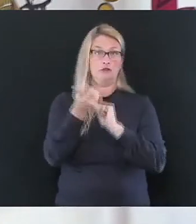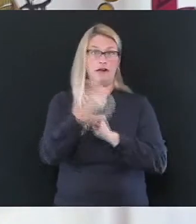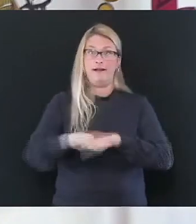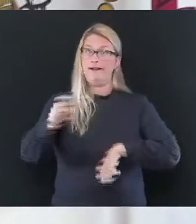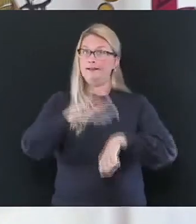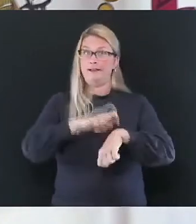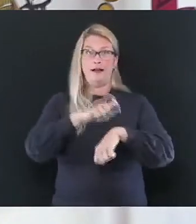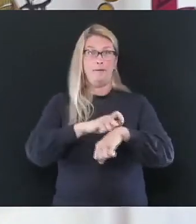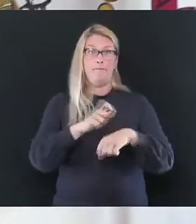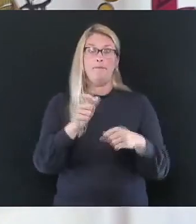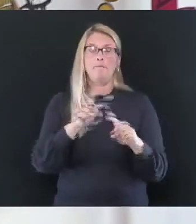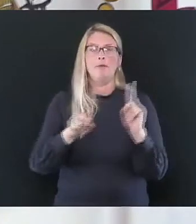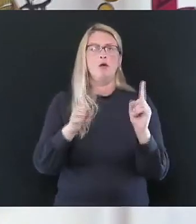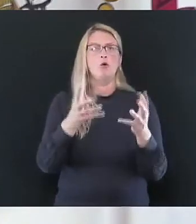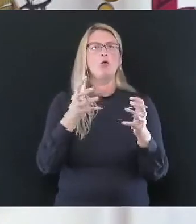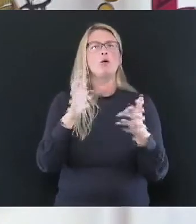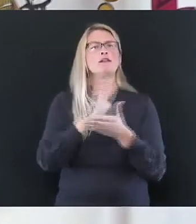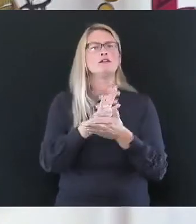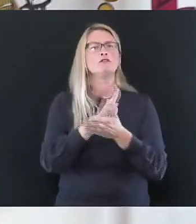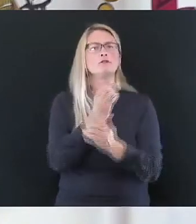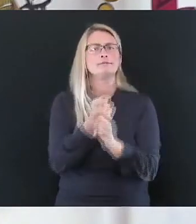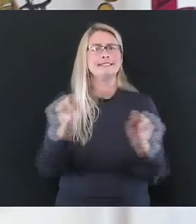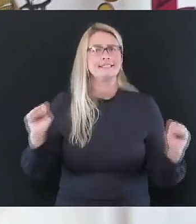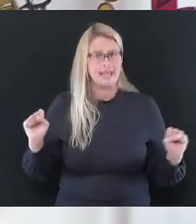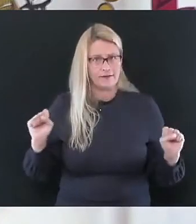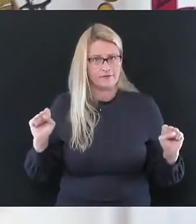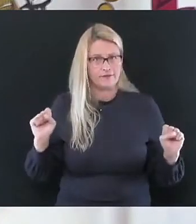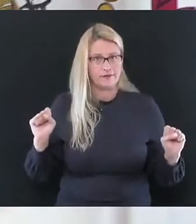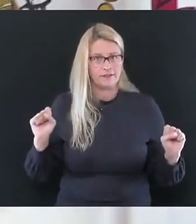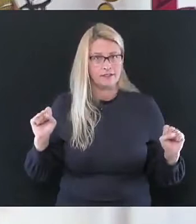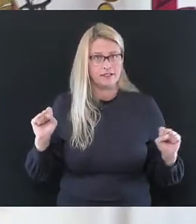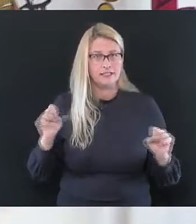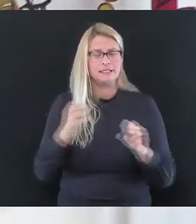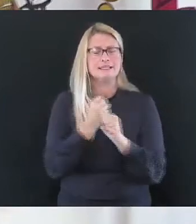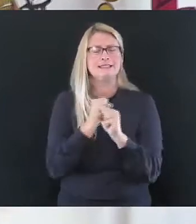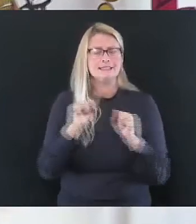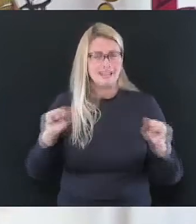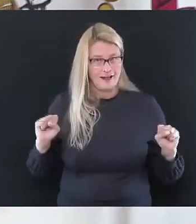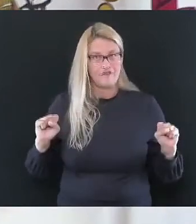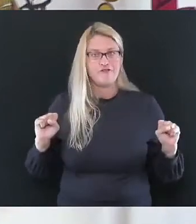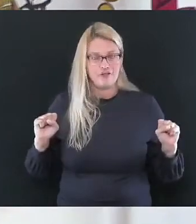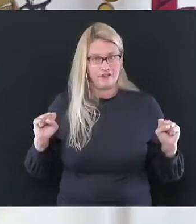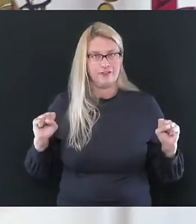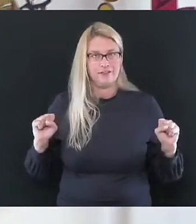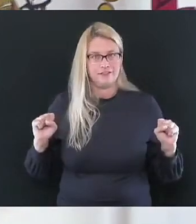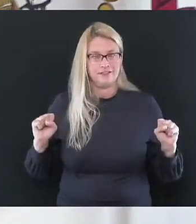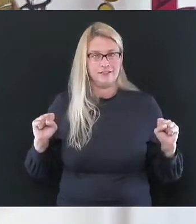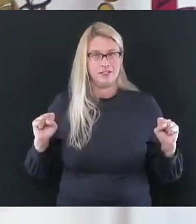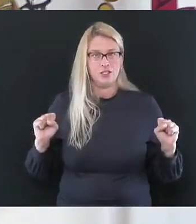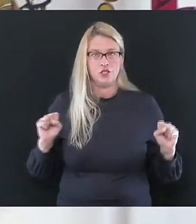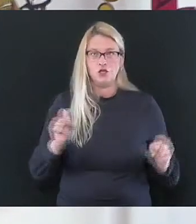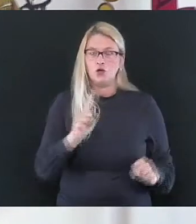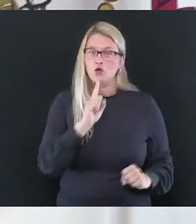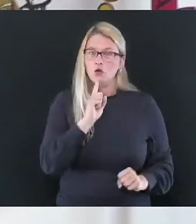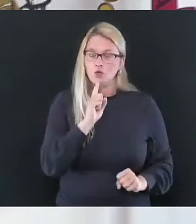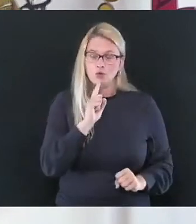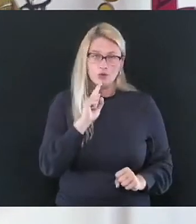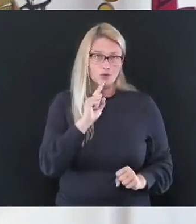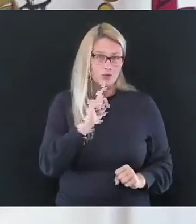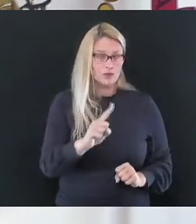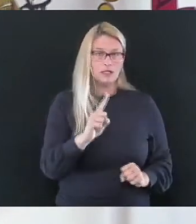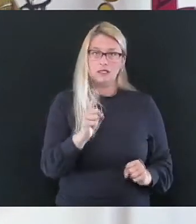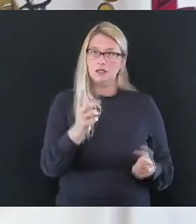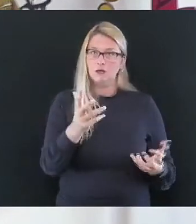we know we want our schools to be super safe, super safe. I mean, really and truly,